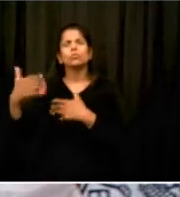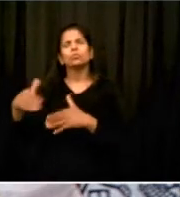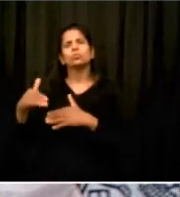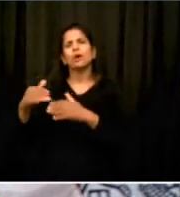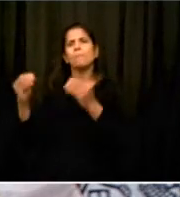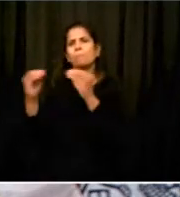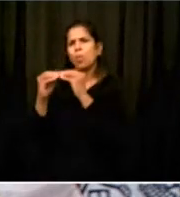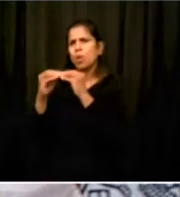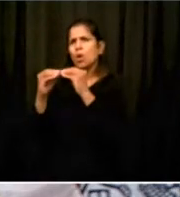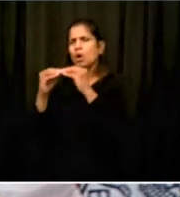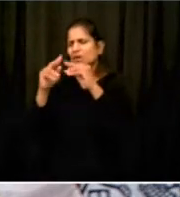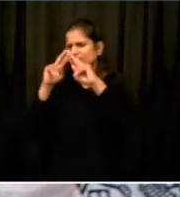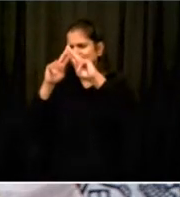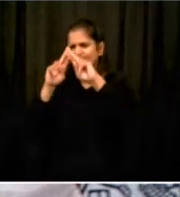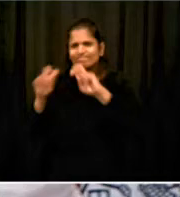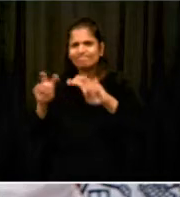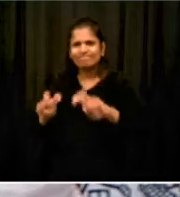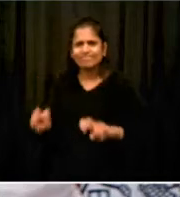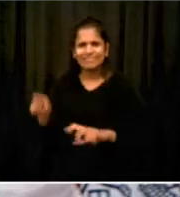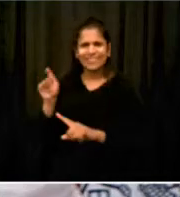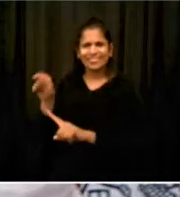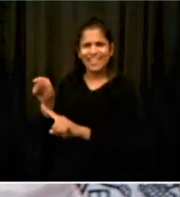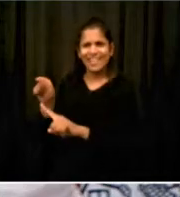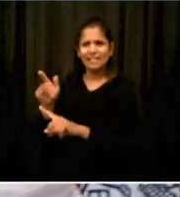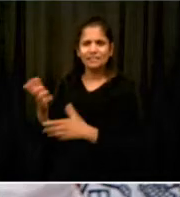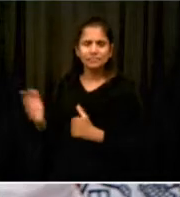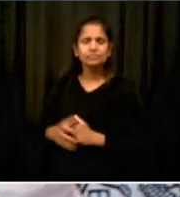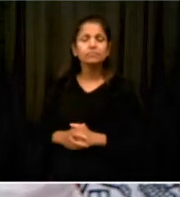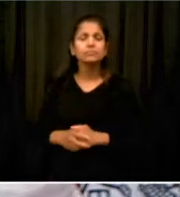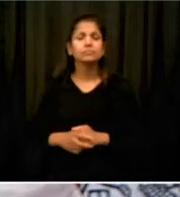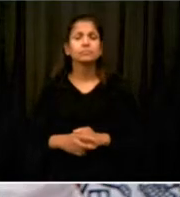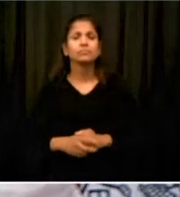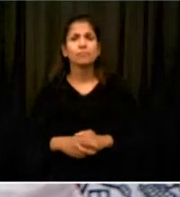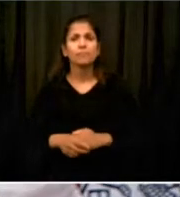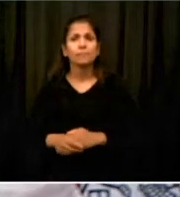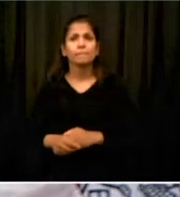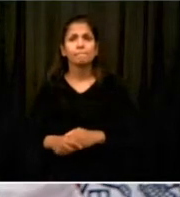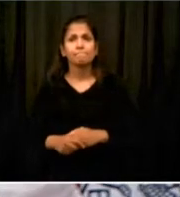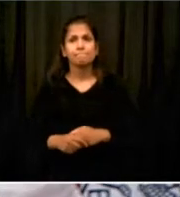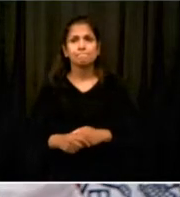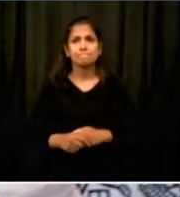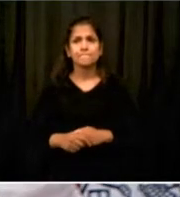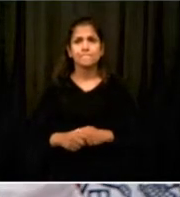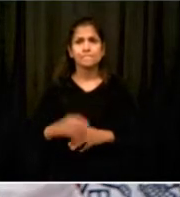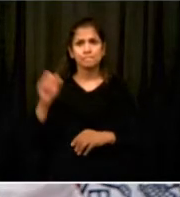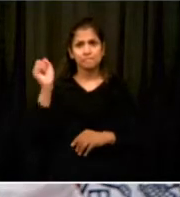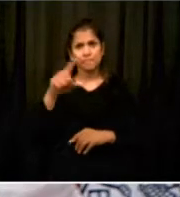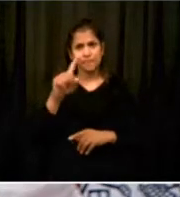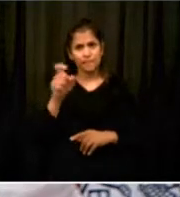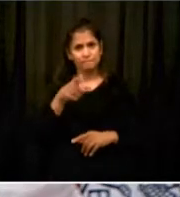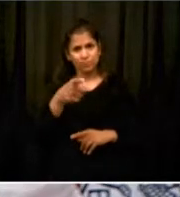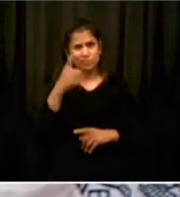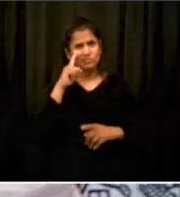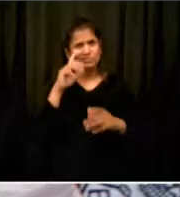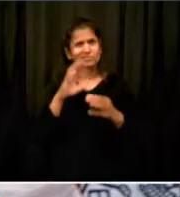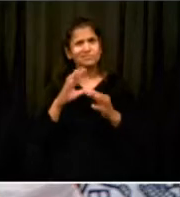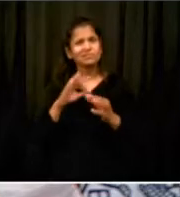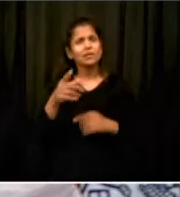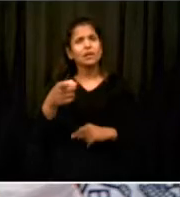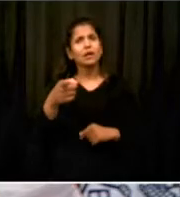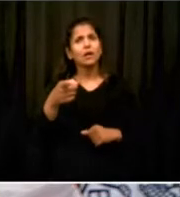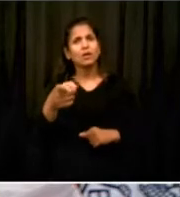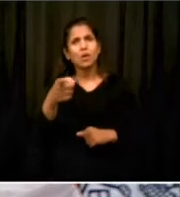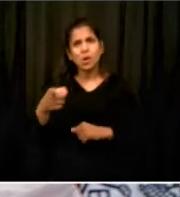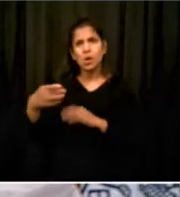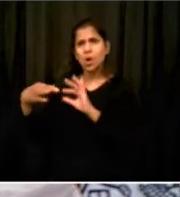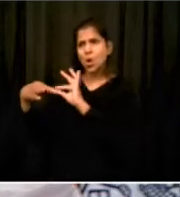I mean, if it's the problem of coordination, do you think that there should be discipline for officers higher up? And then also, if I could just tack